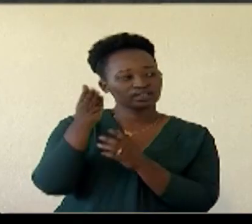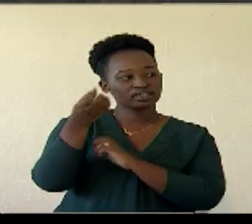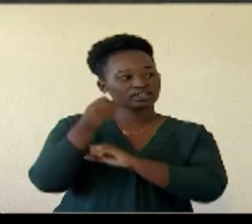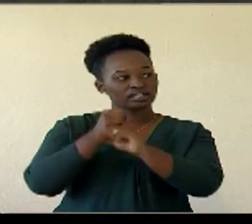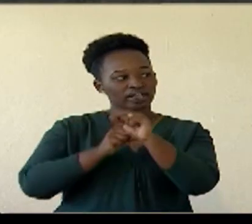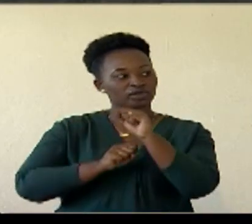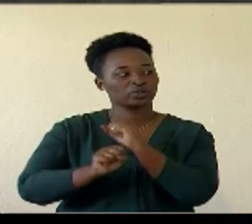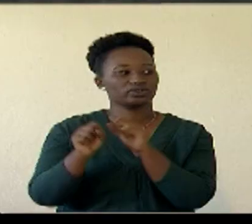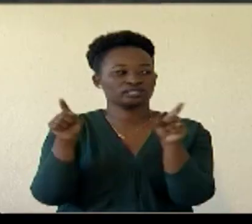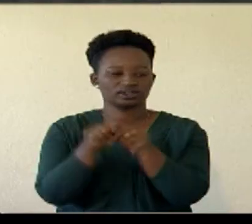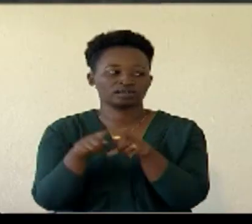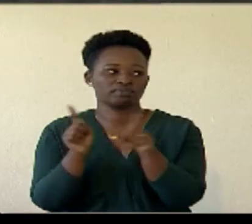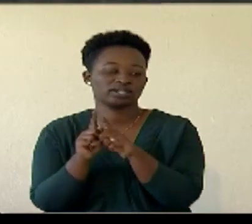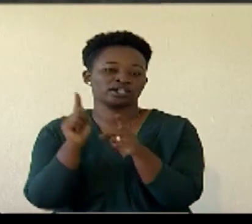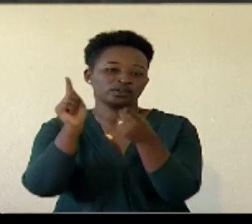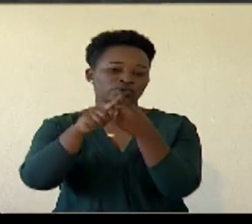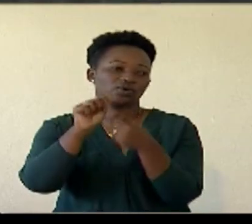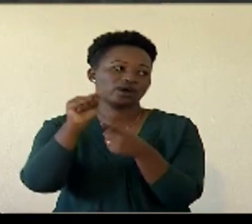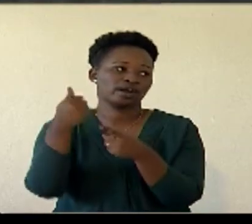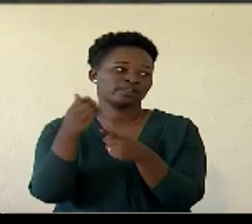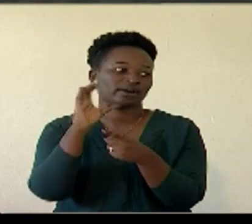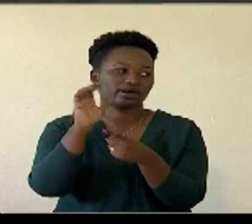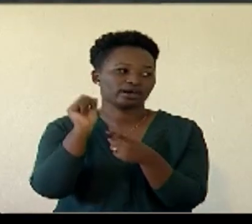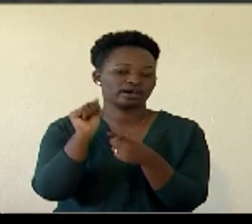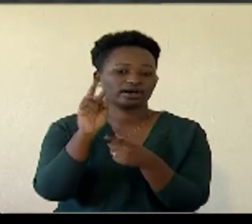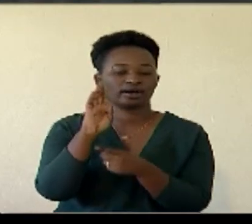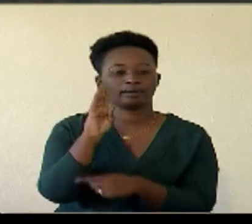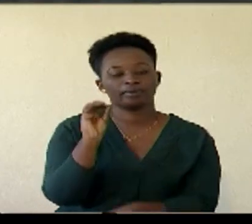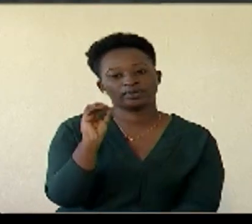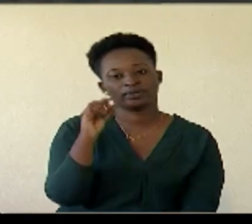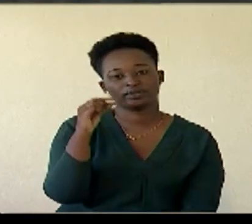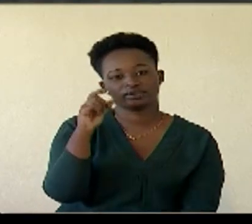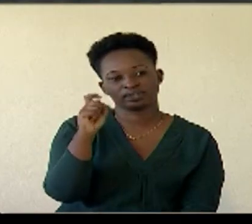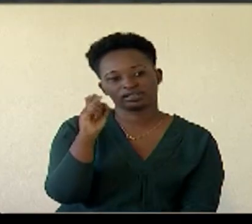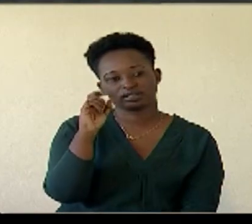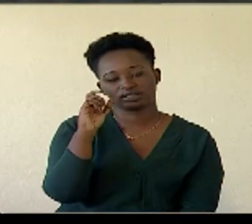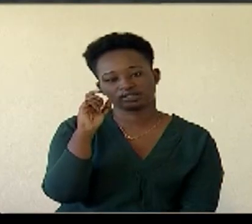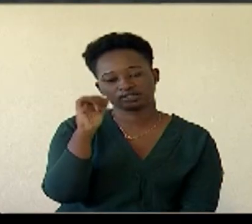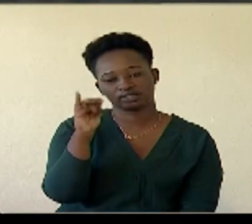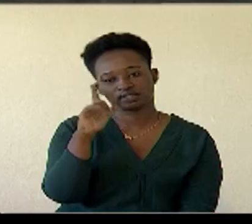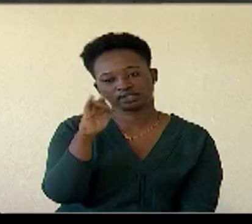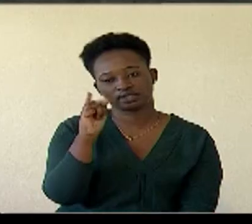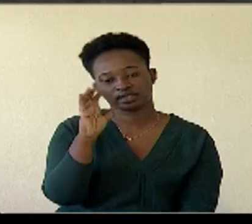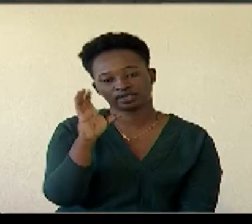is similar to other carboxylic acids that we have mentioned.